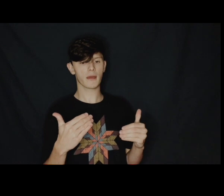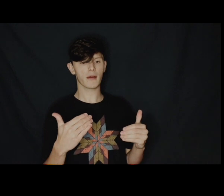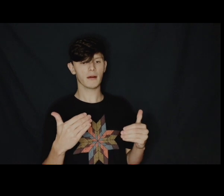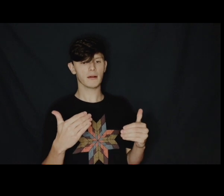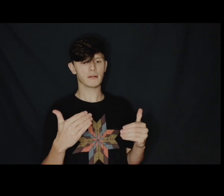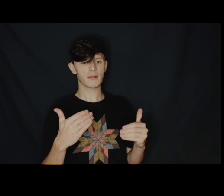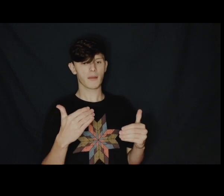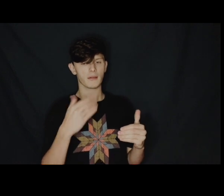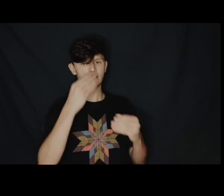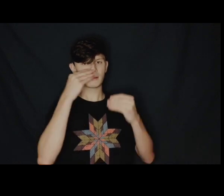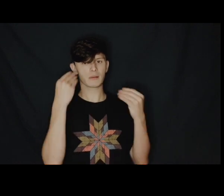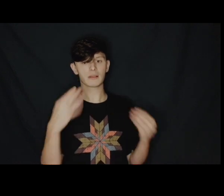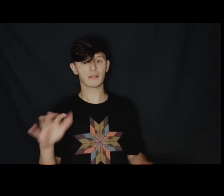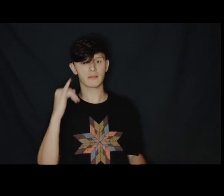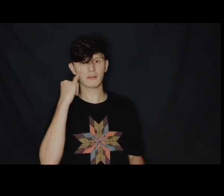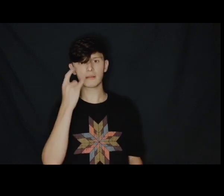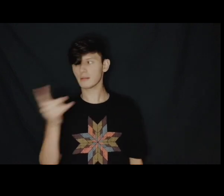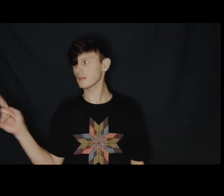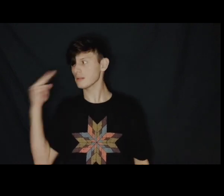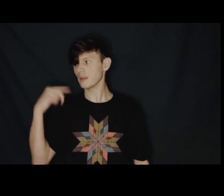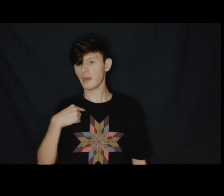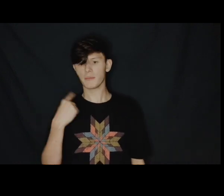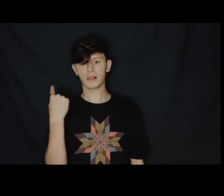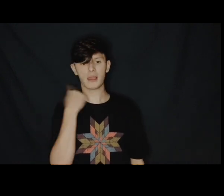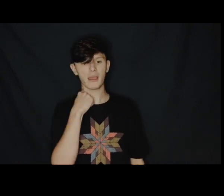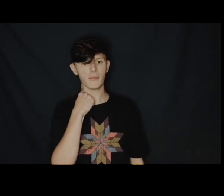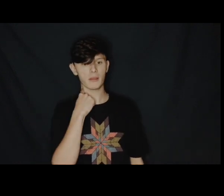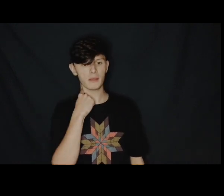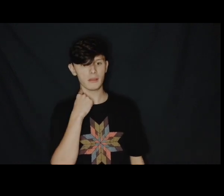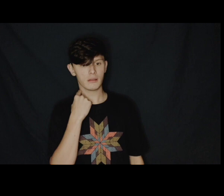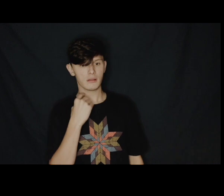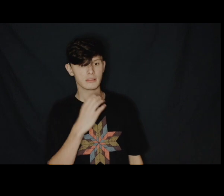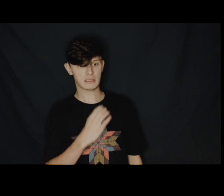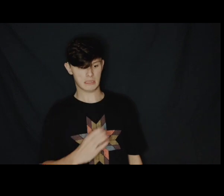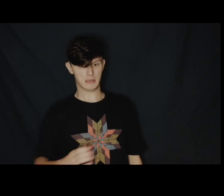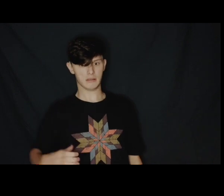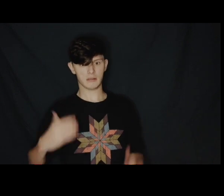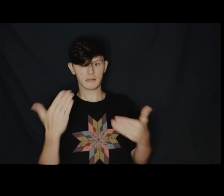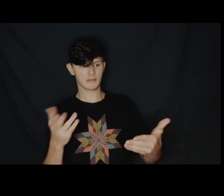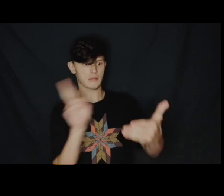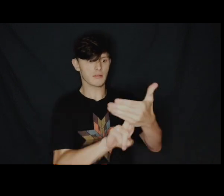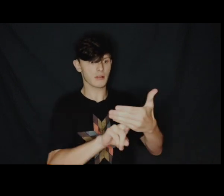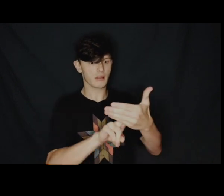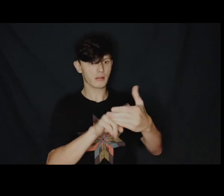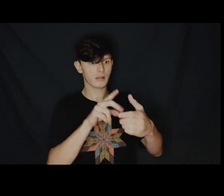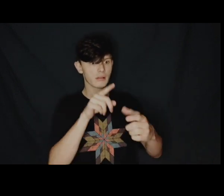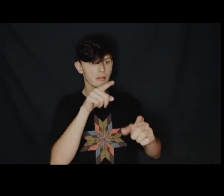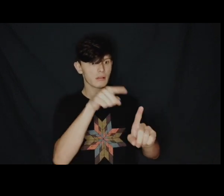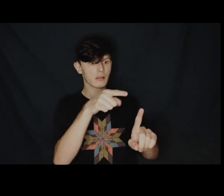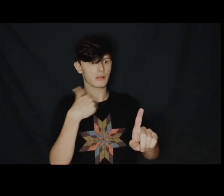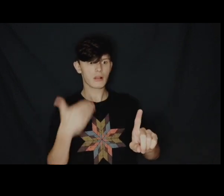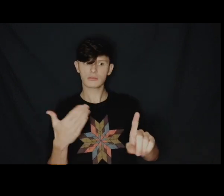prepare. Who cares if people think I'm lame? Christine signed, I'll do